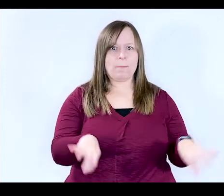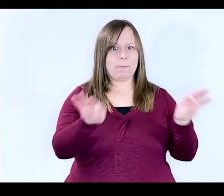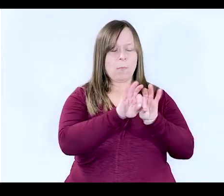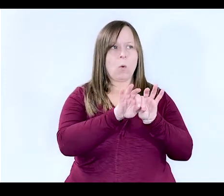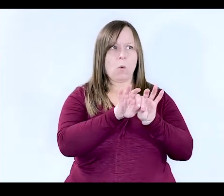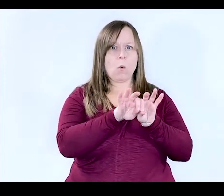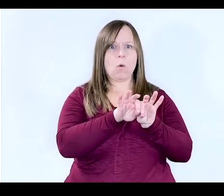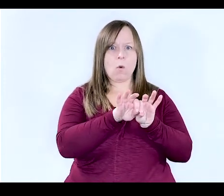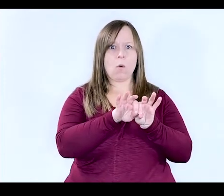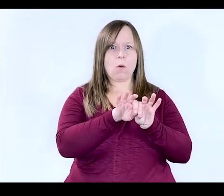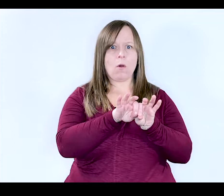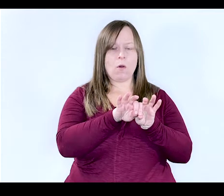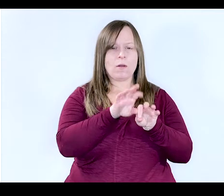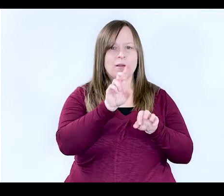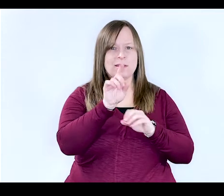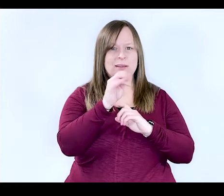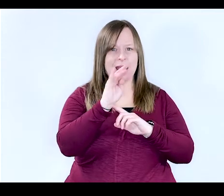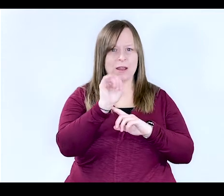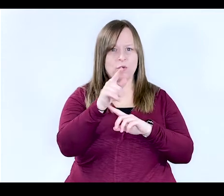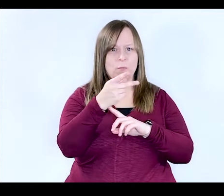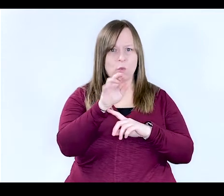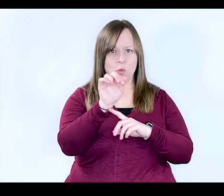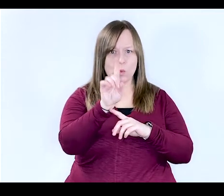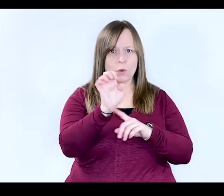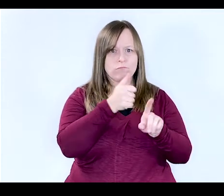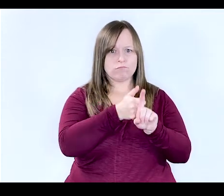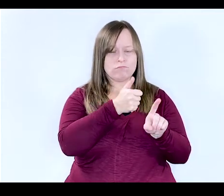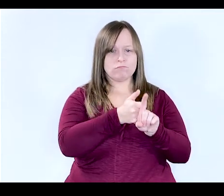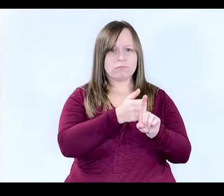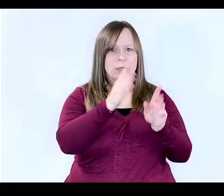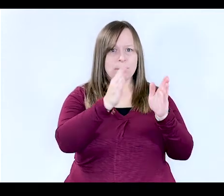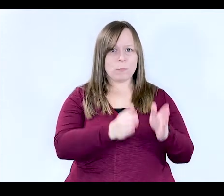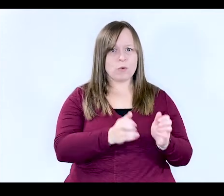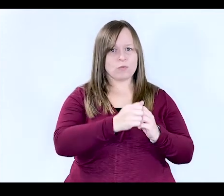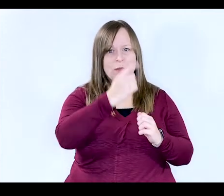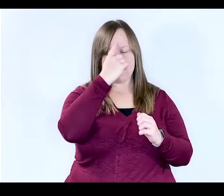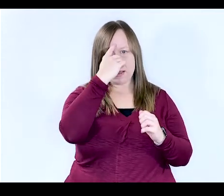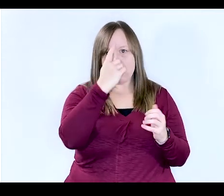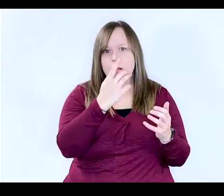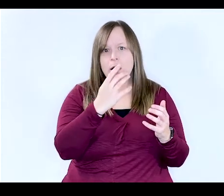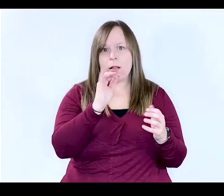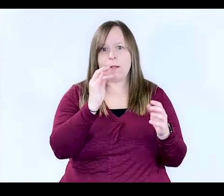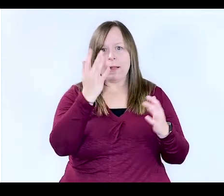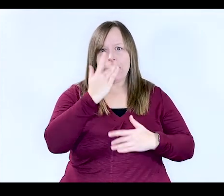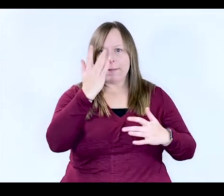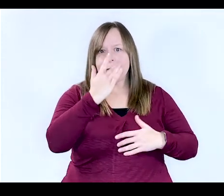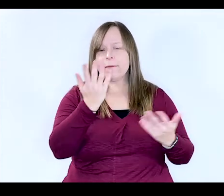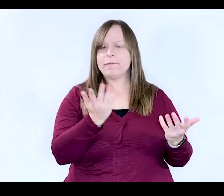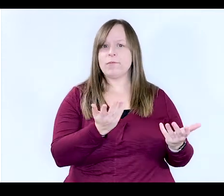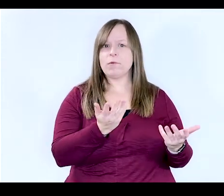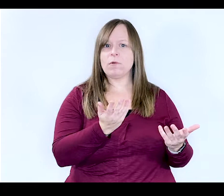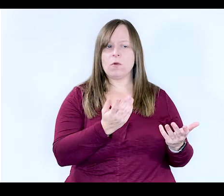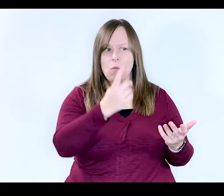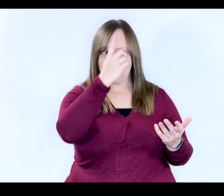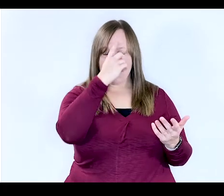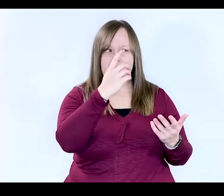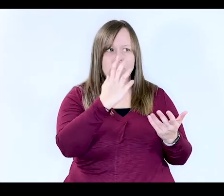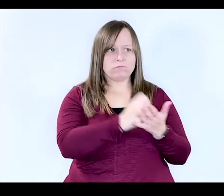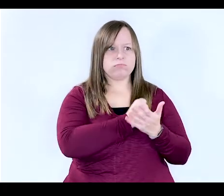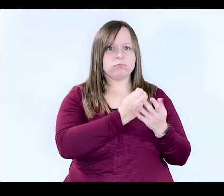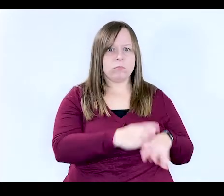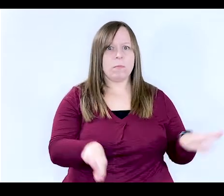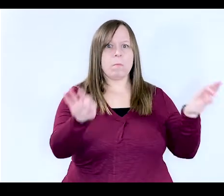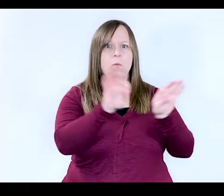important, especially given the fact that Daniel Prude had been a person with mental illness. We thought it very